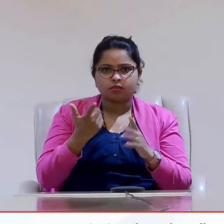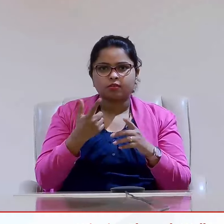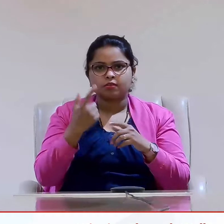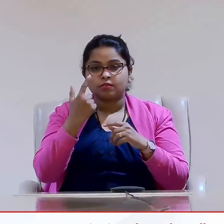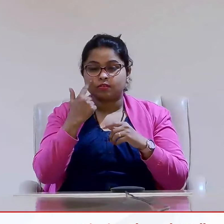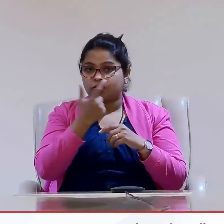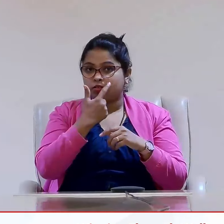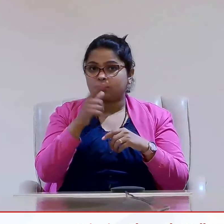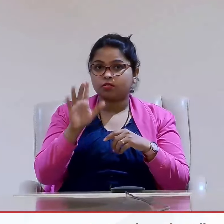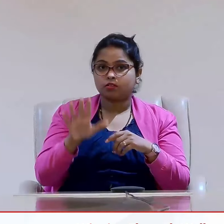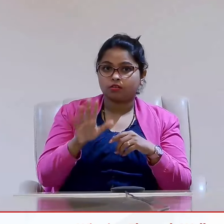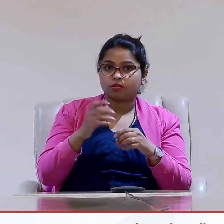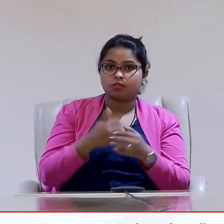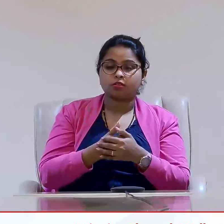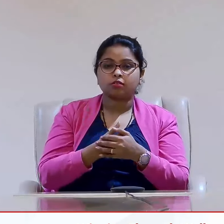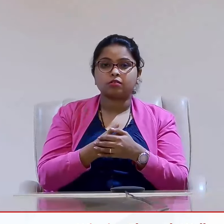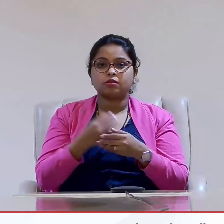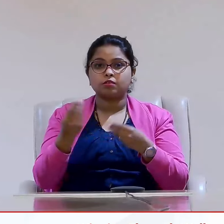still have